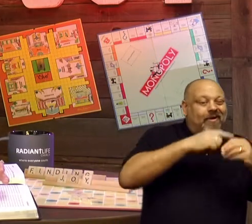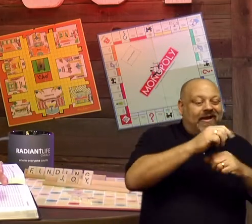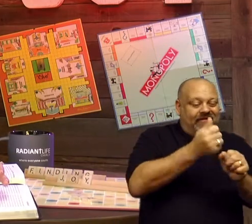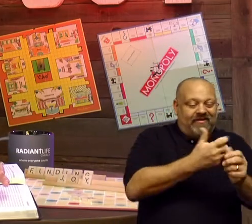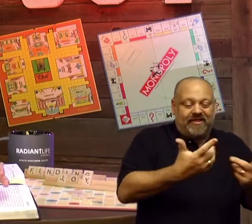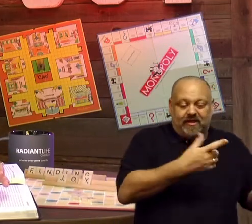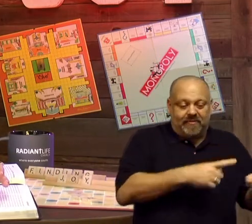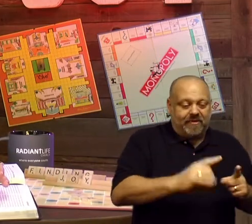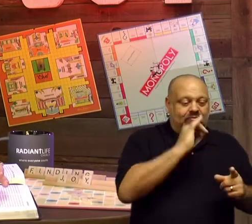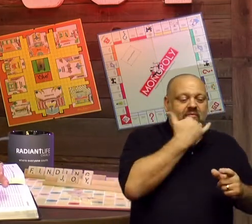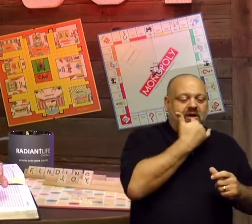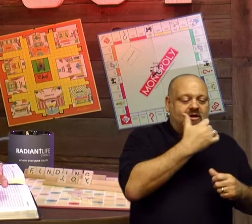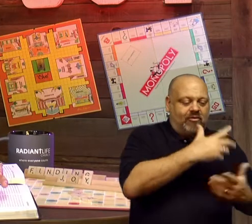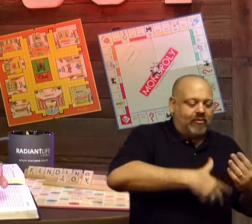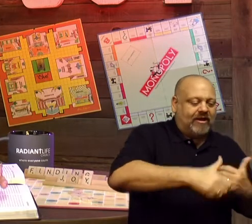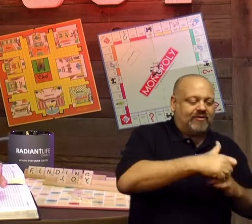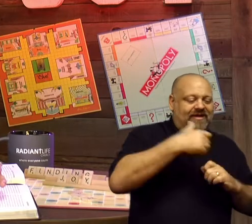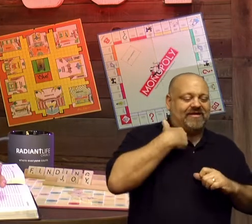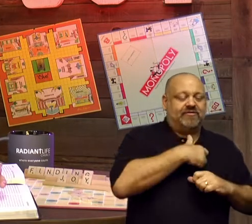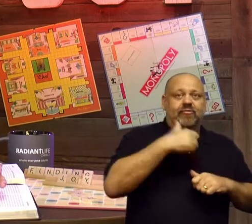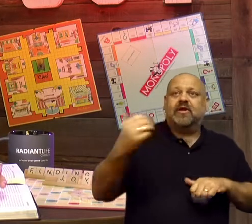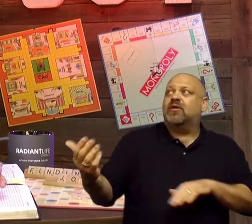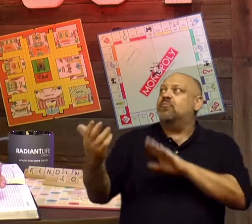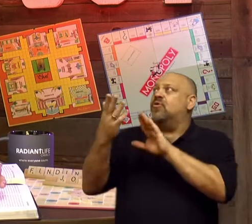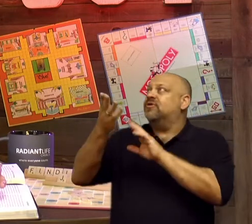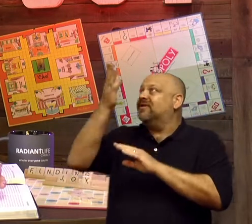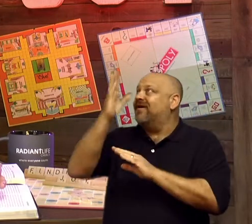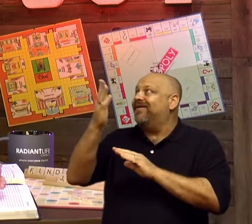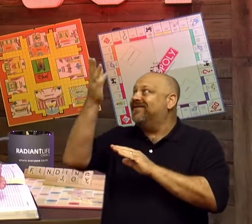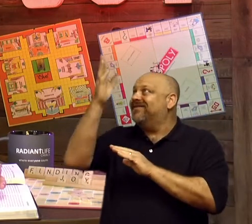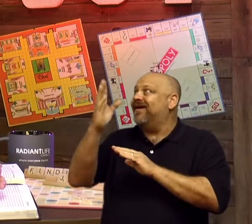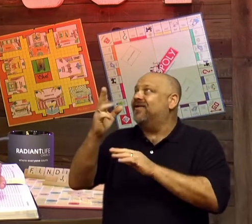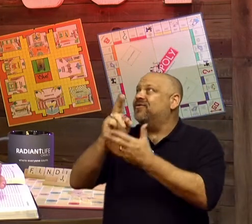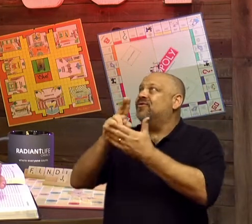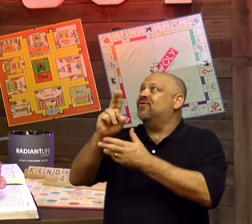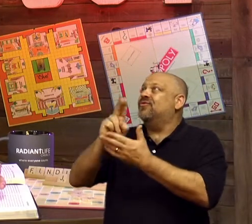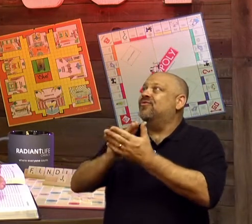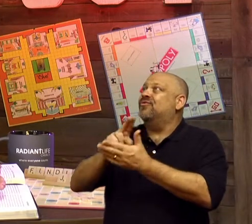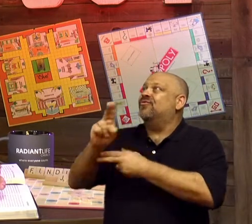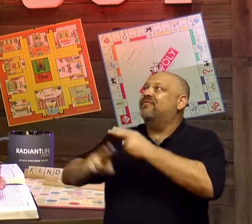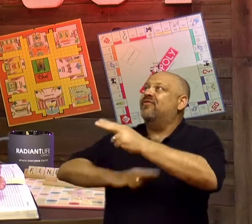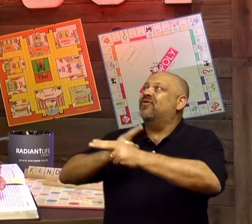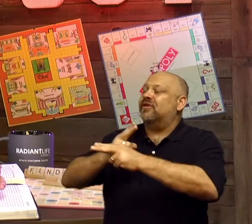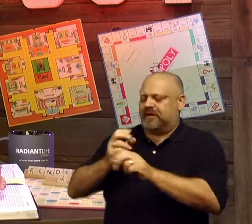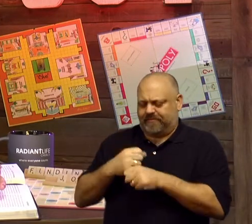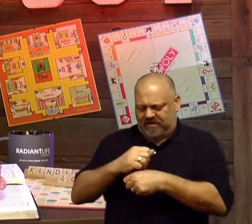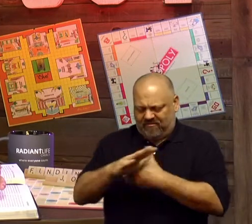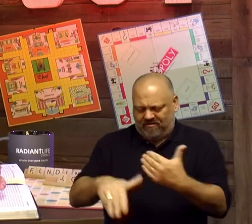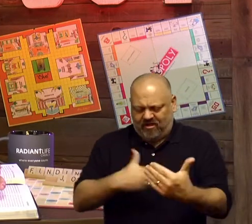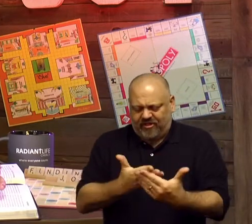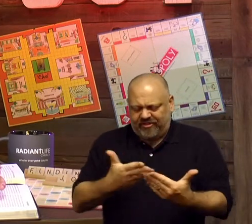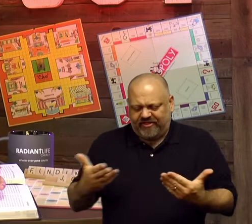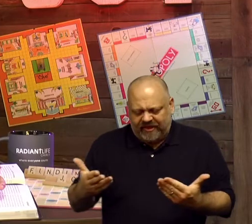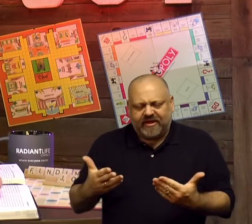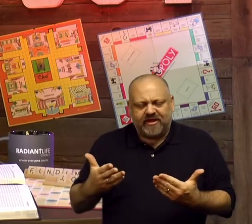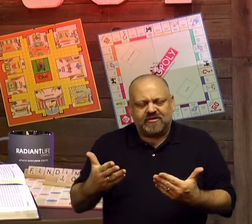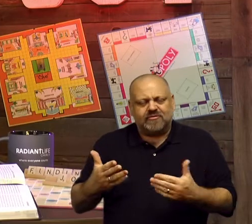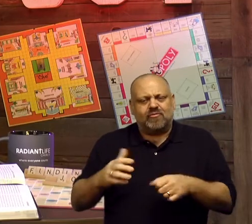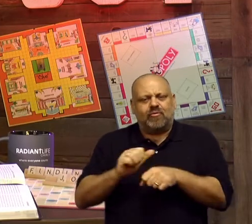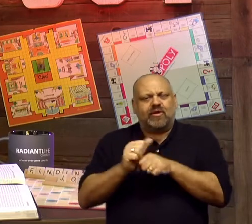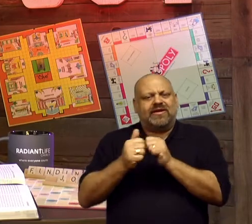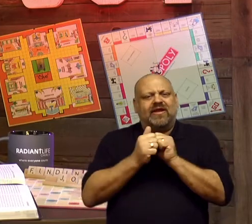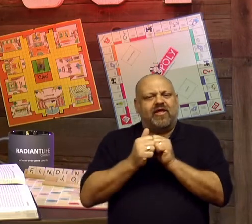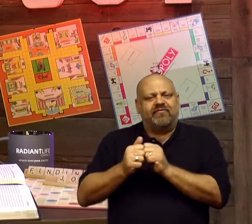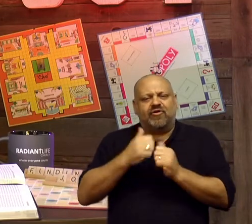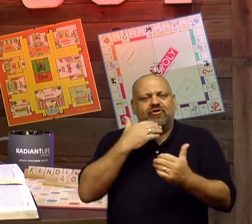the things going wrong around us, we can approach the God of the universe who can make all things work together